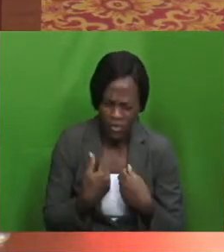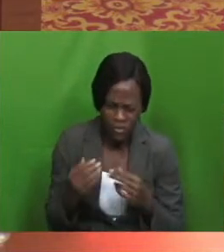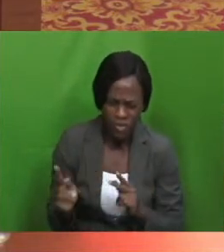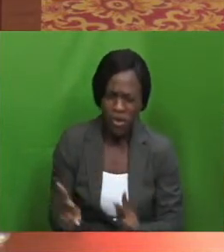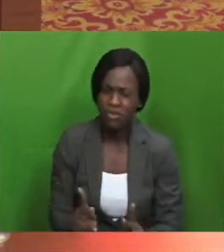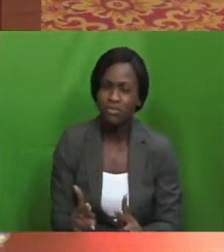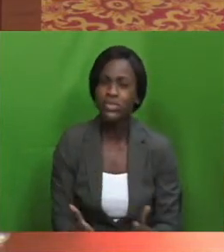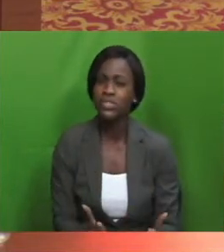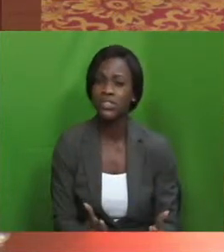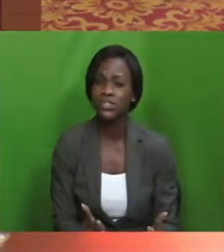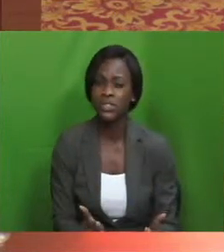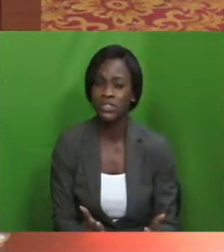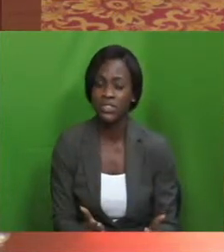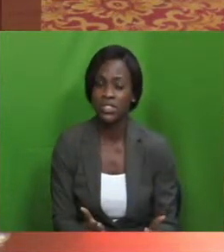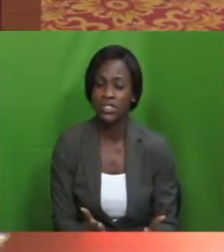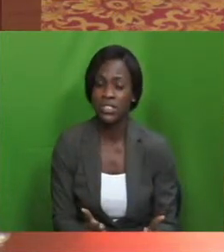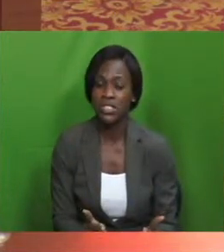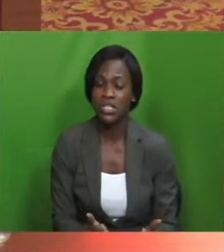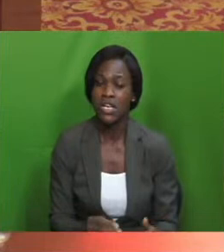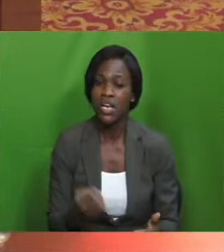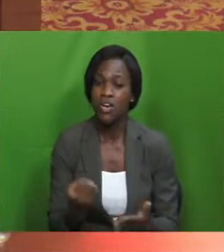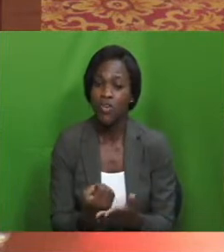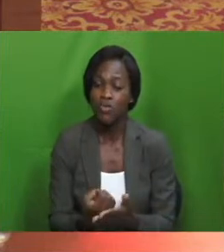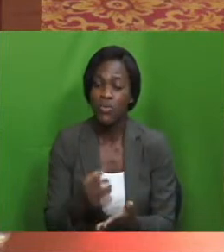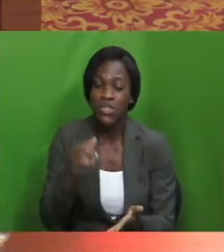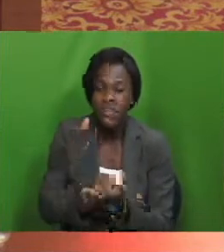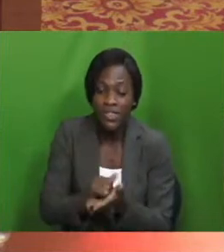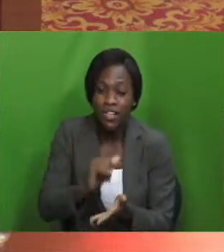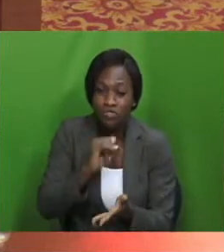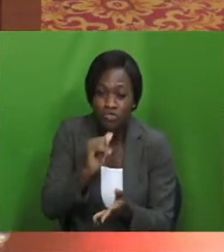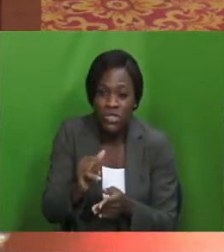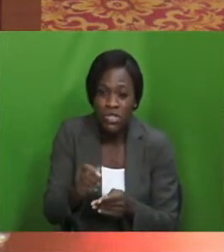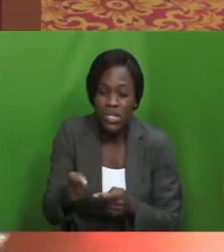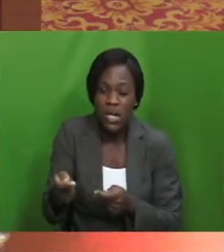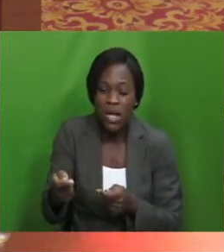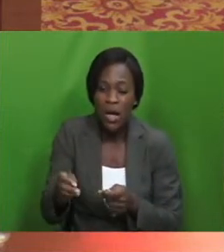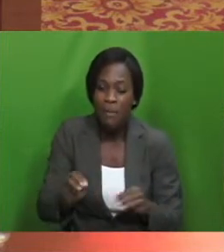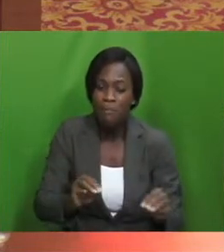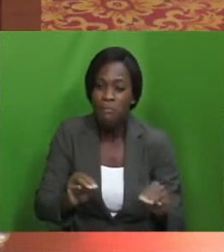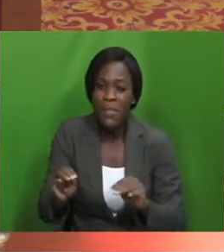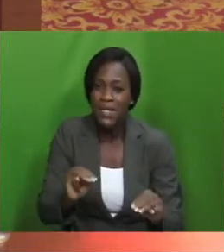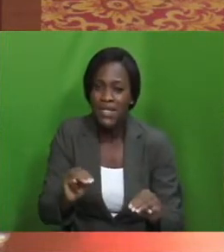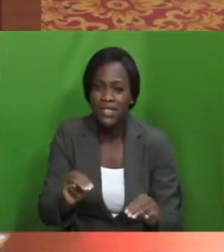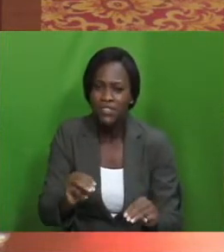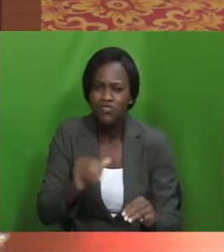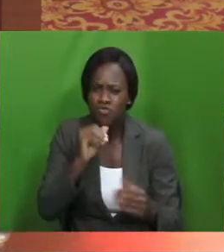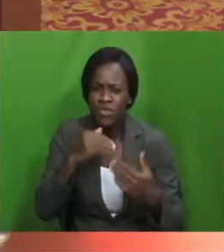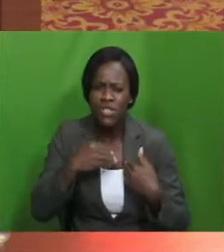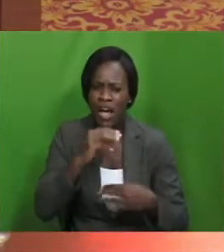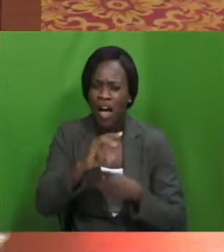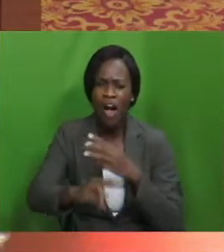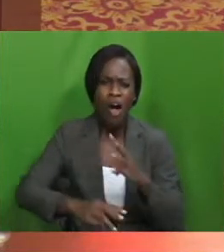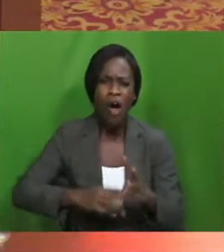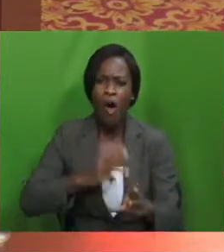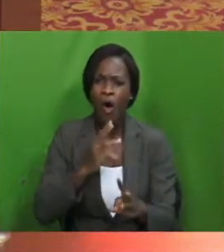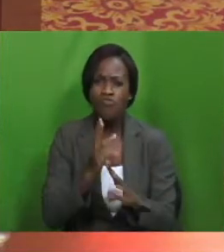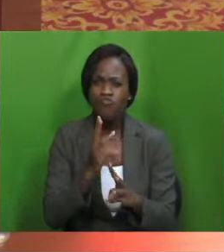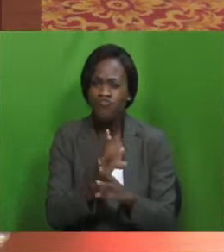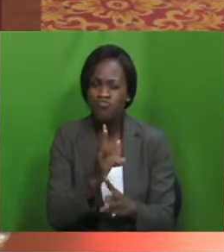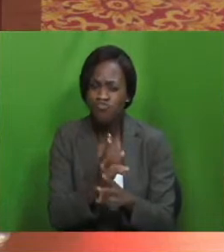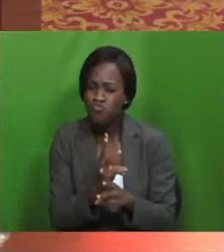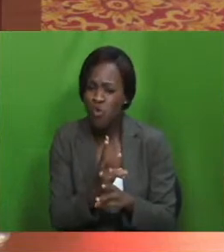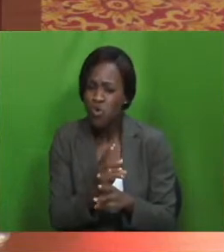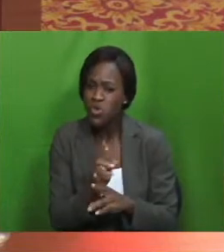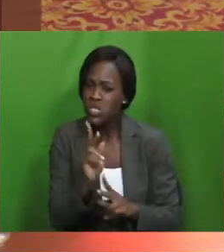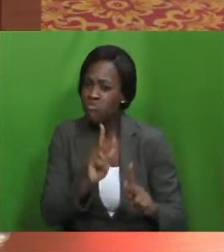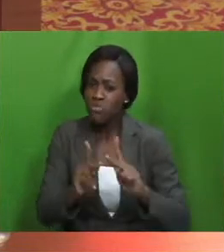is being mismanaged certainly will not attract such world-renowned auto manufacturers. That